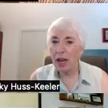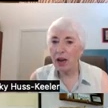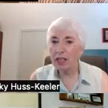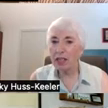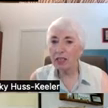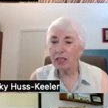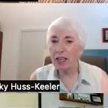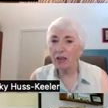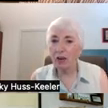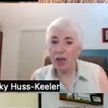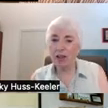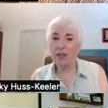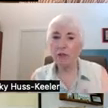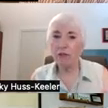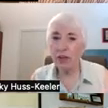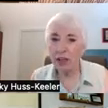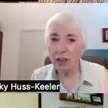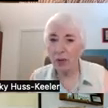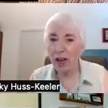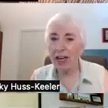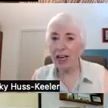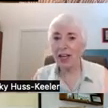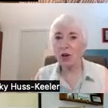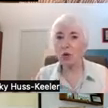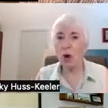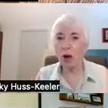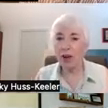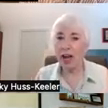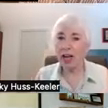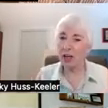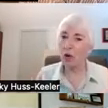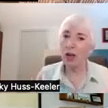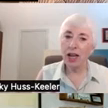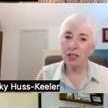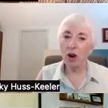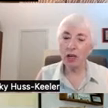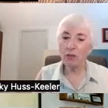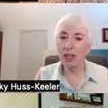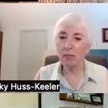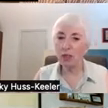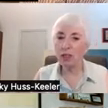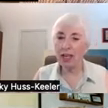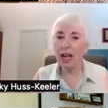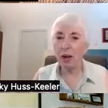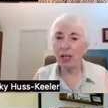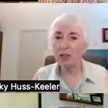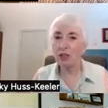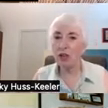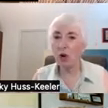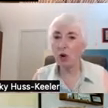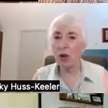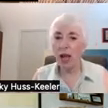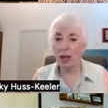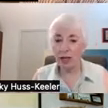oftentimes parents either they're filled already, they don't qualify, you know, it's hard for them to link up and